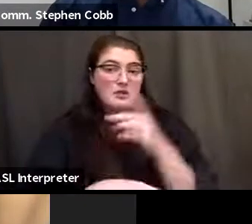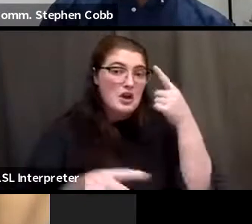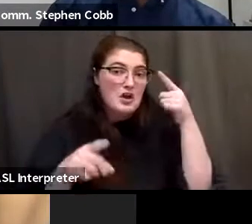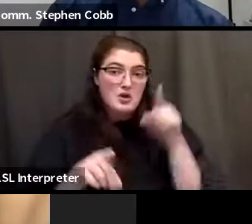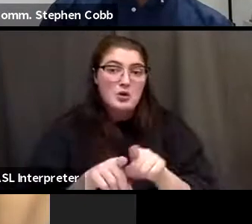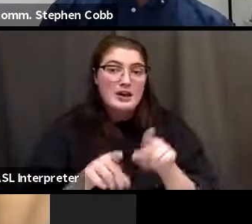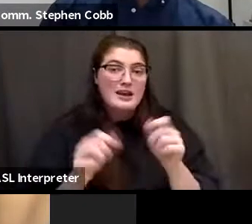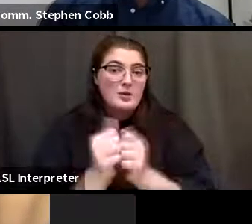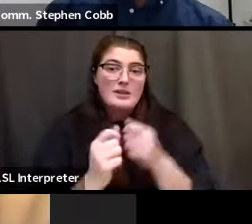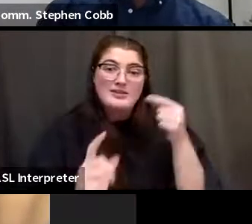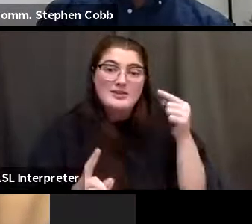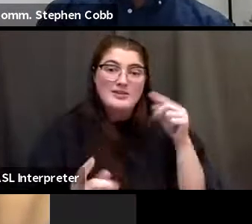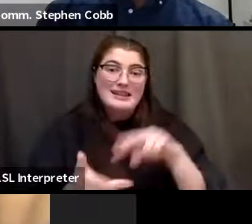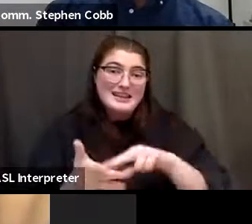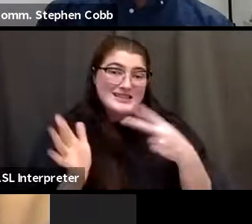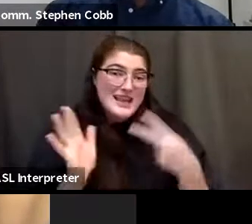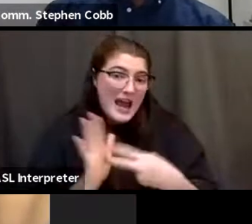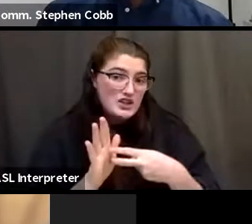intention of the